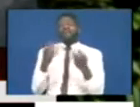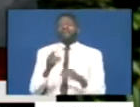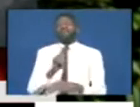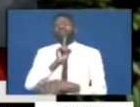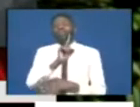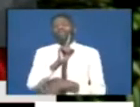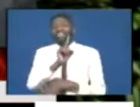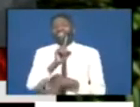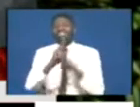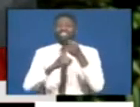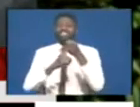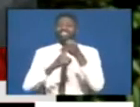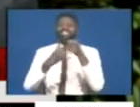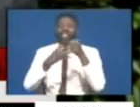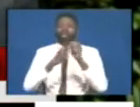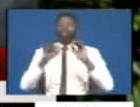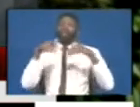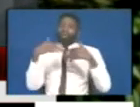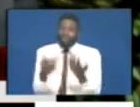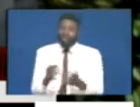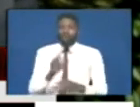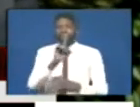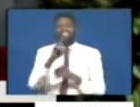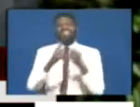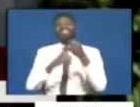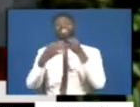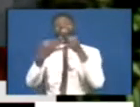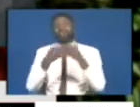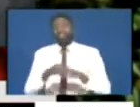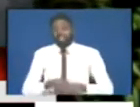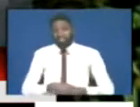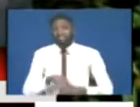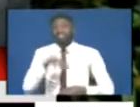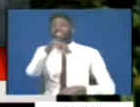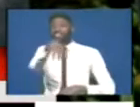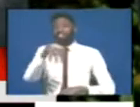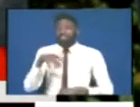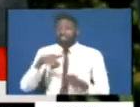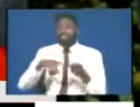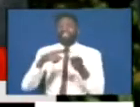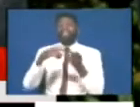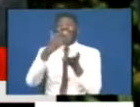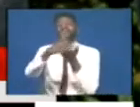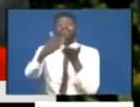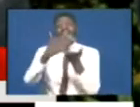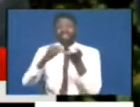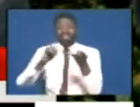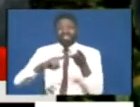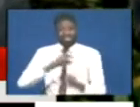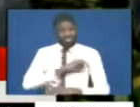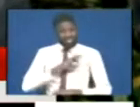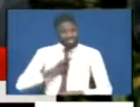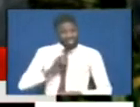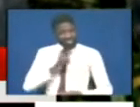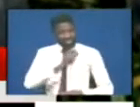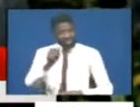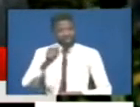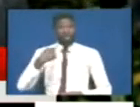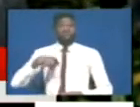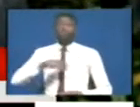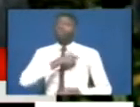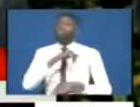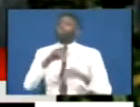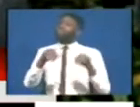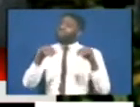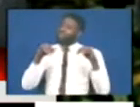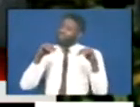169 or 168. You put transport, you are paying the rent, you are paying the employees, and this we have been waiting every